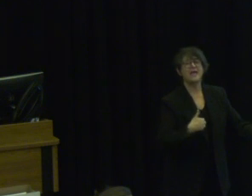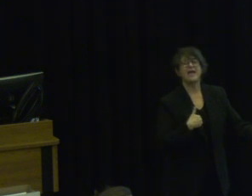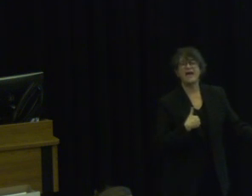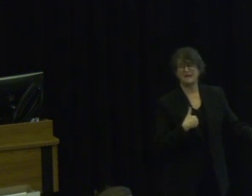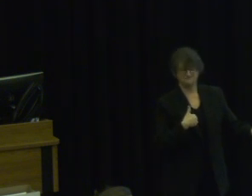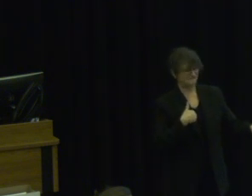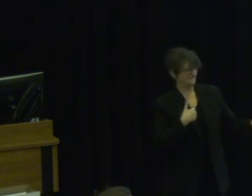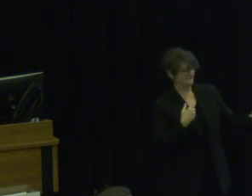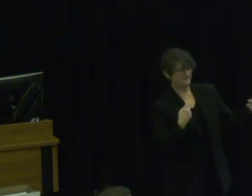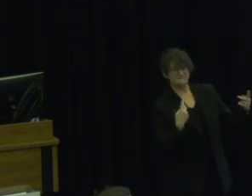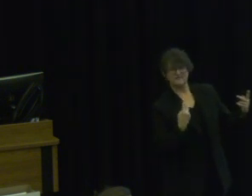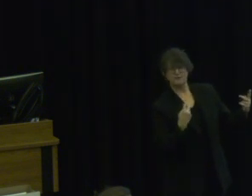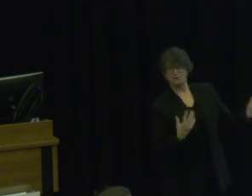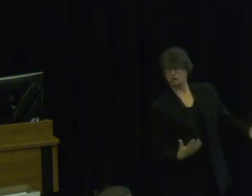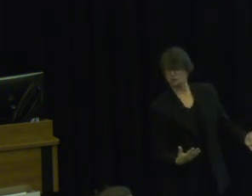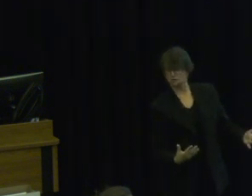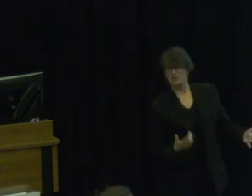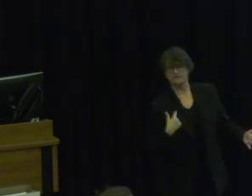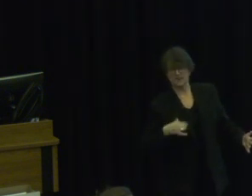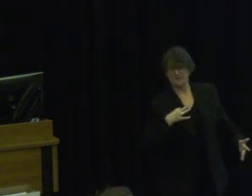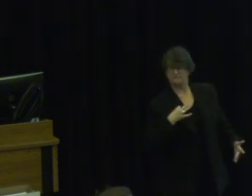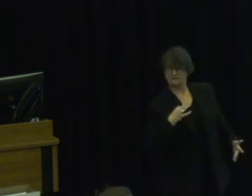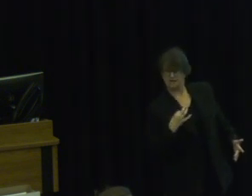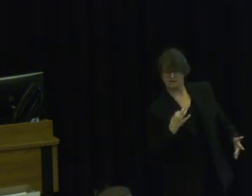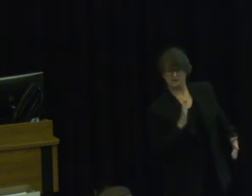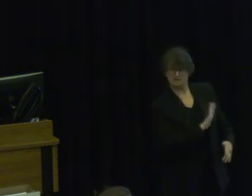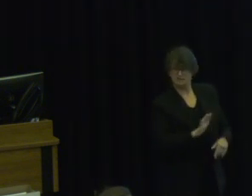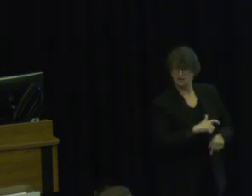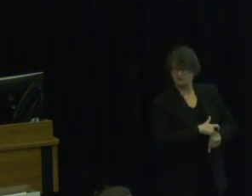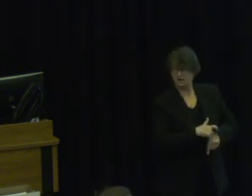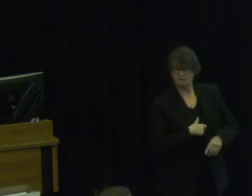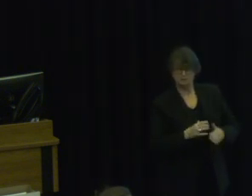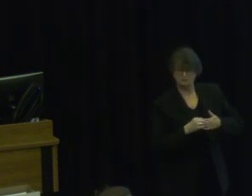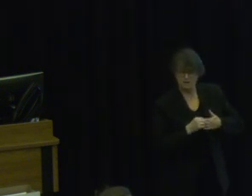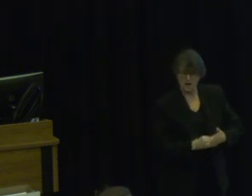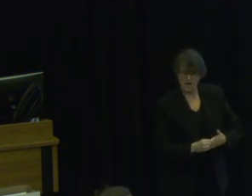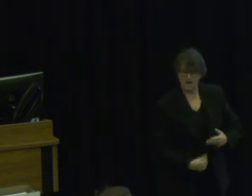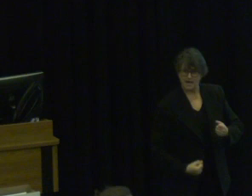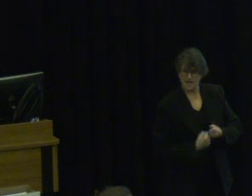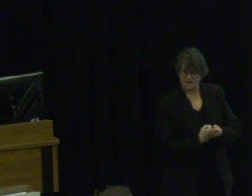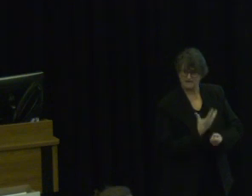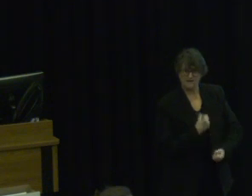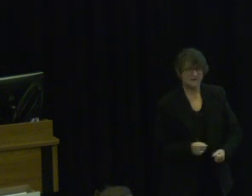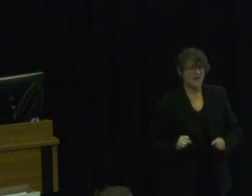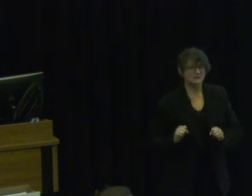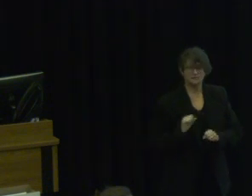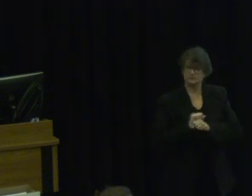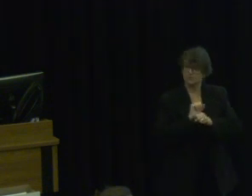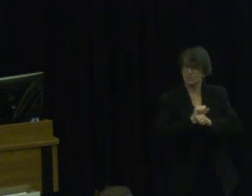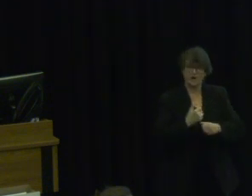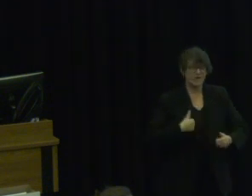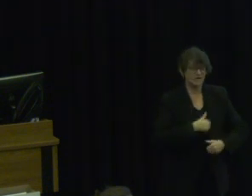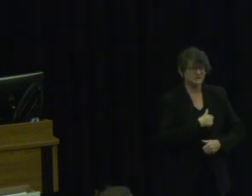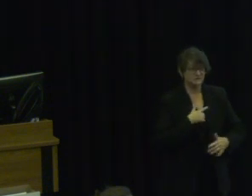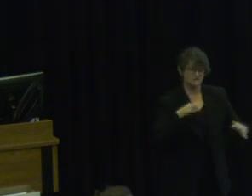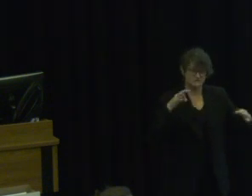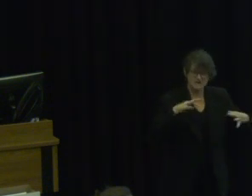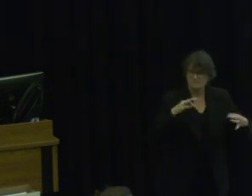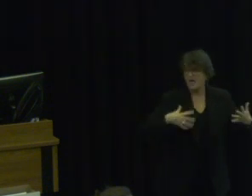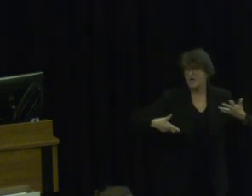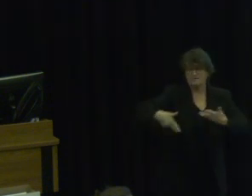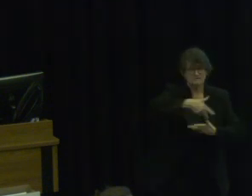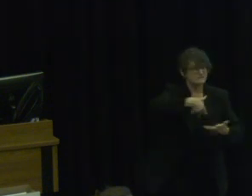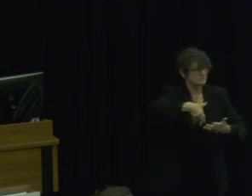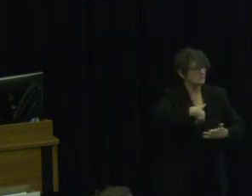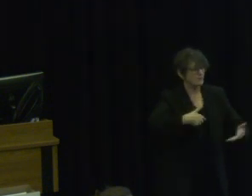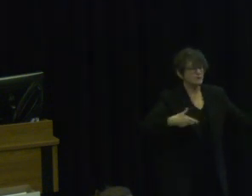are people who volunteer their time to really be our guides, our advocates, our support system, and our loopback system on feedback. So I just